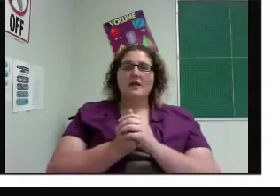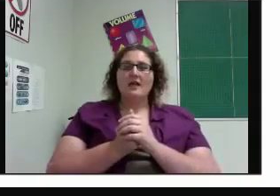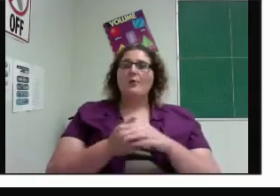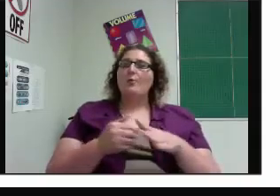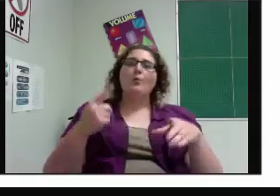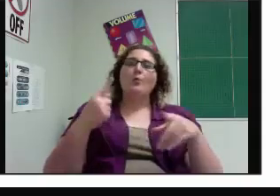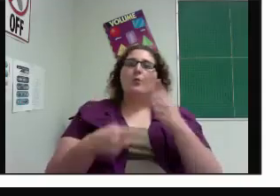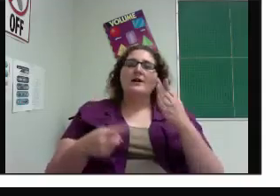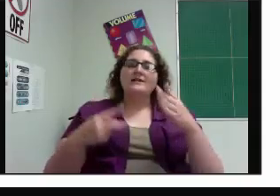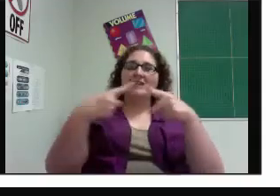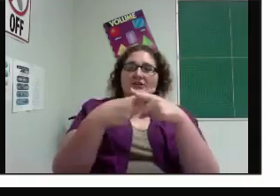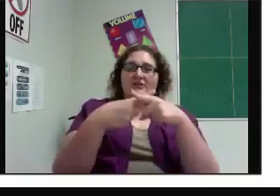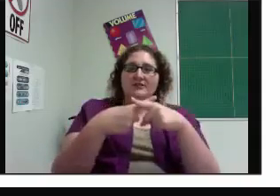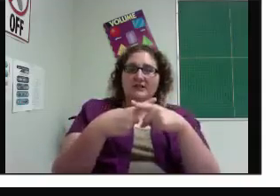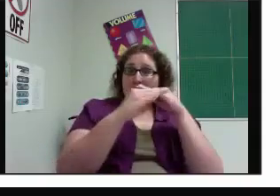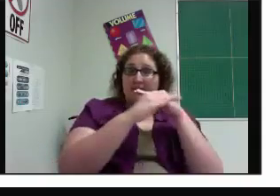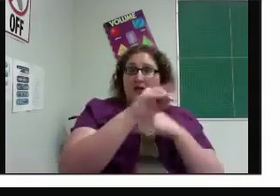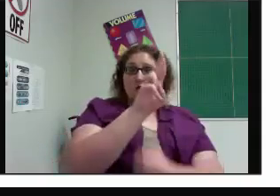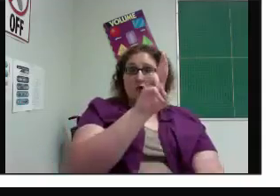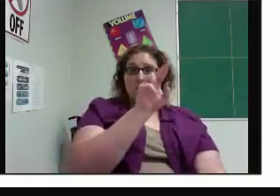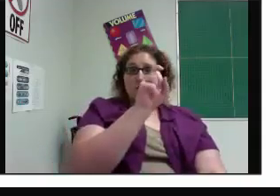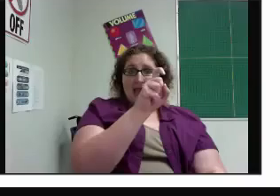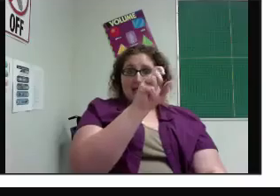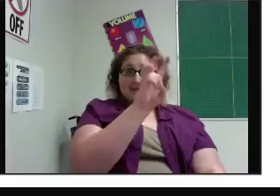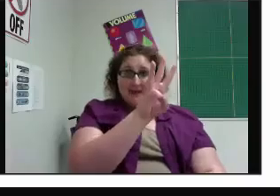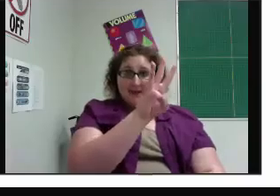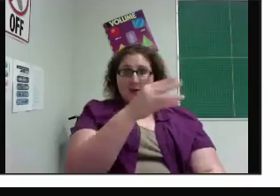so let's see, let me use a different color.